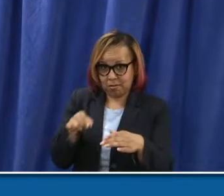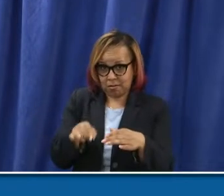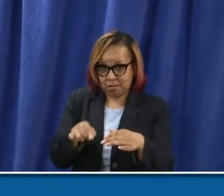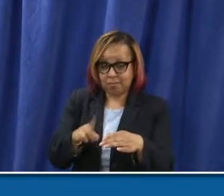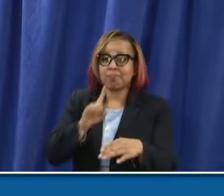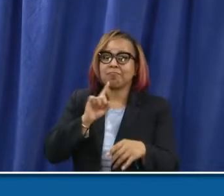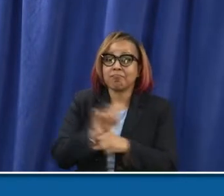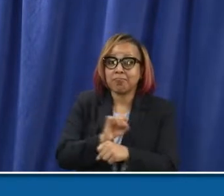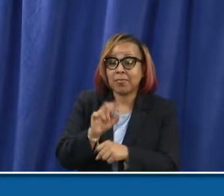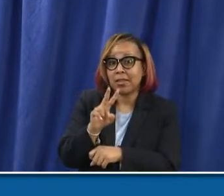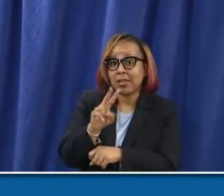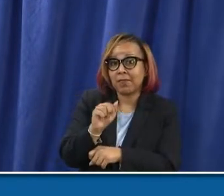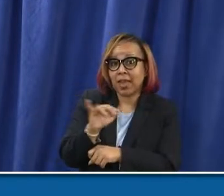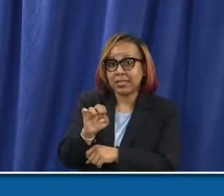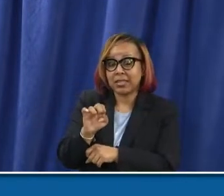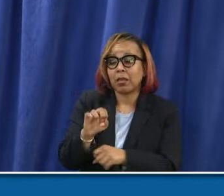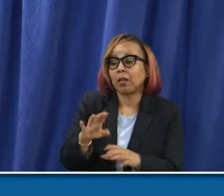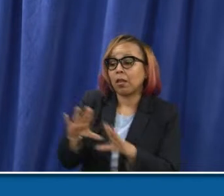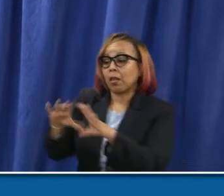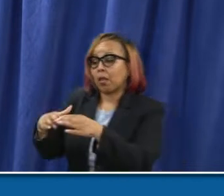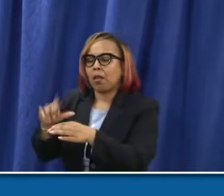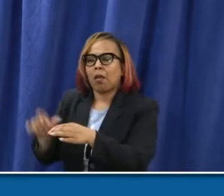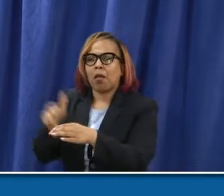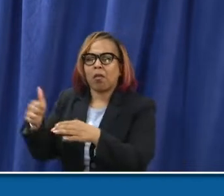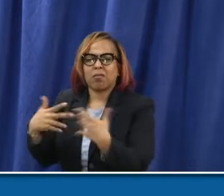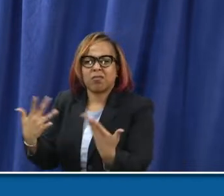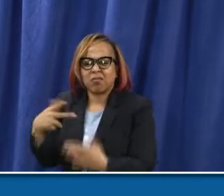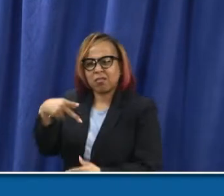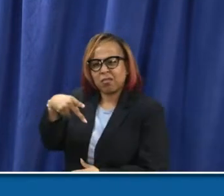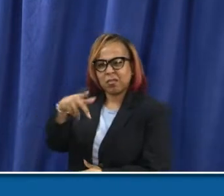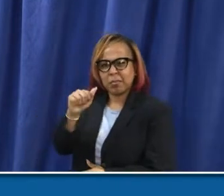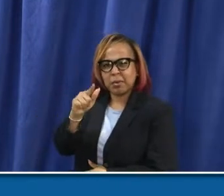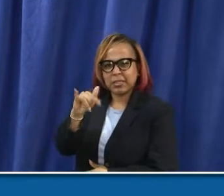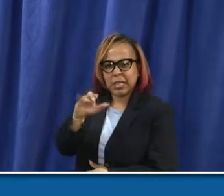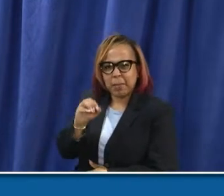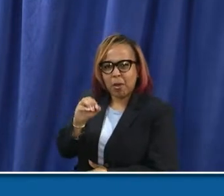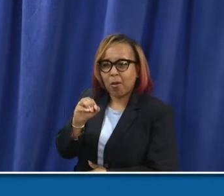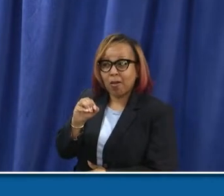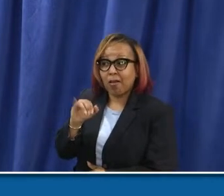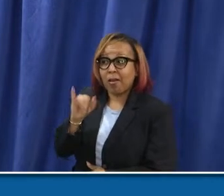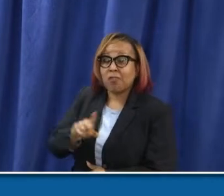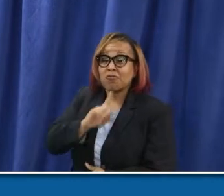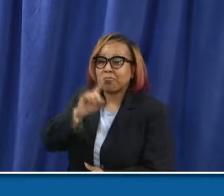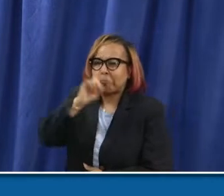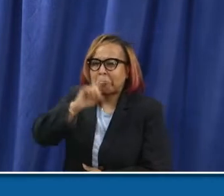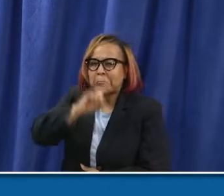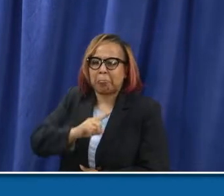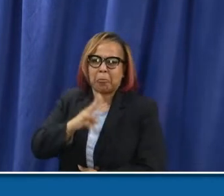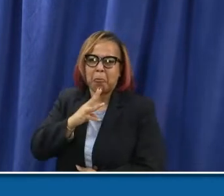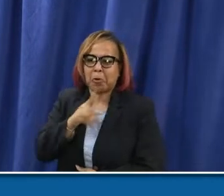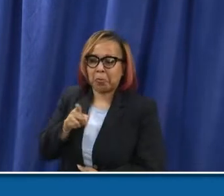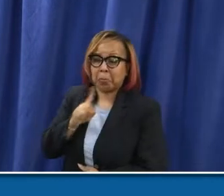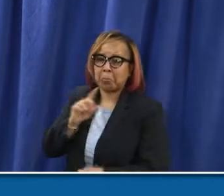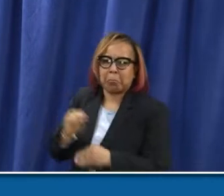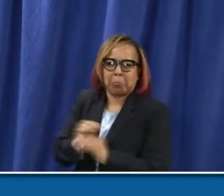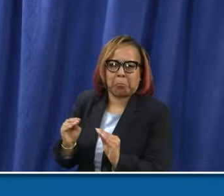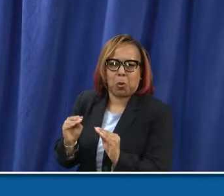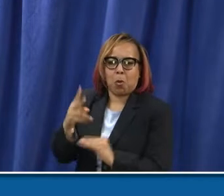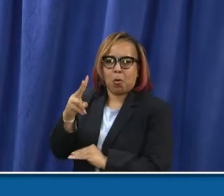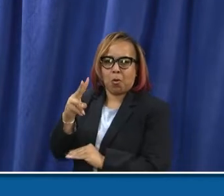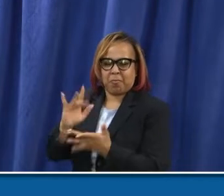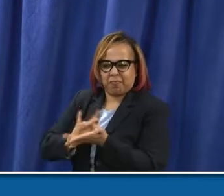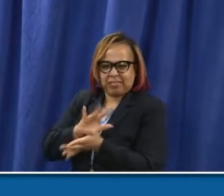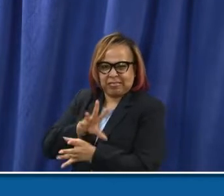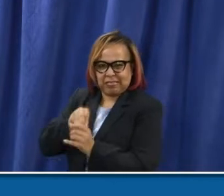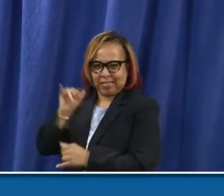the vaccine and half of them a placebo. They get a shot, but it's just salt water. So there's no actual vaccine in it. In